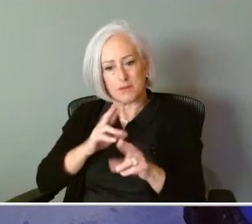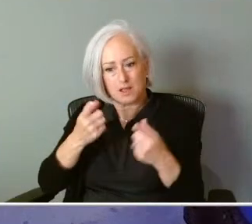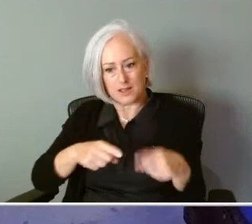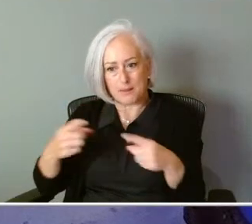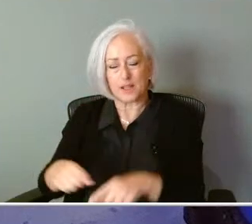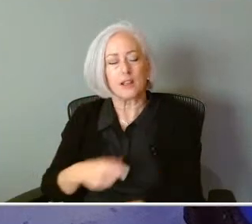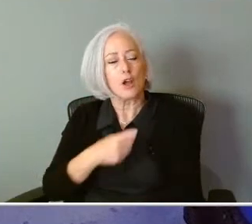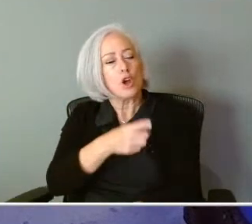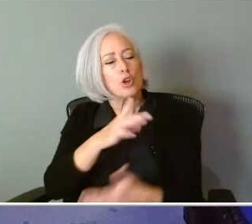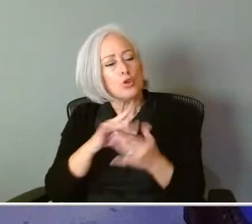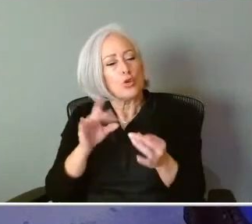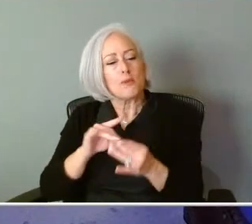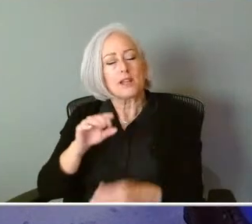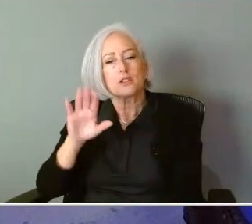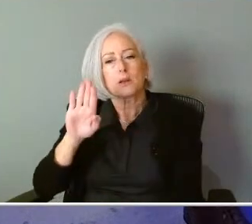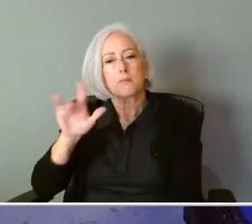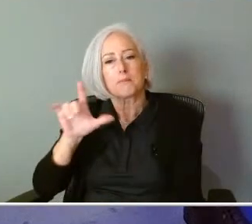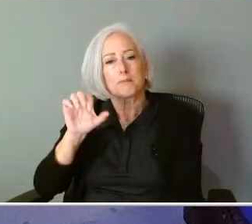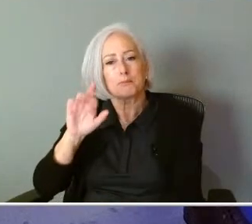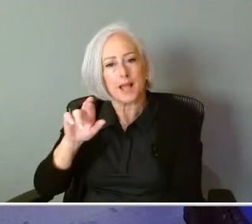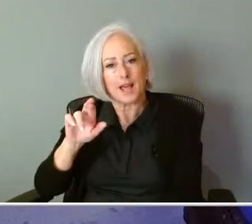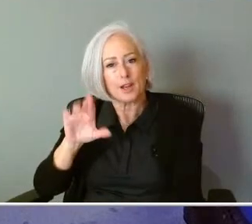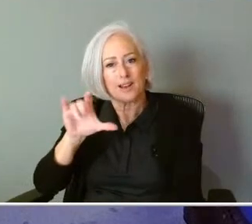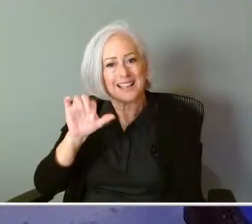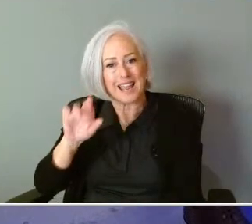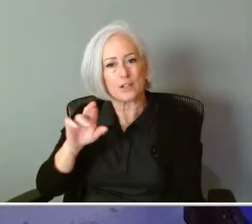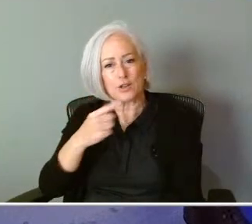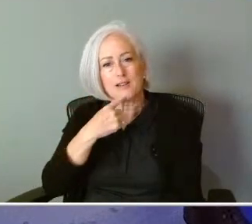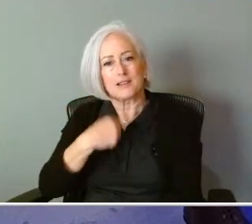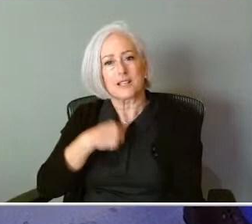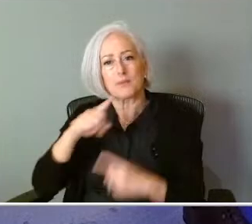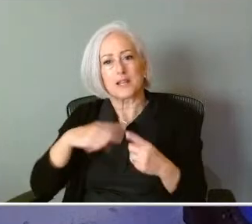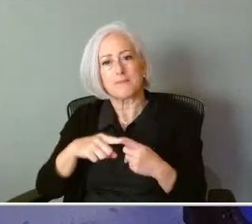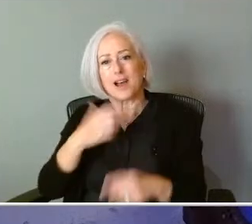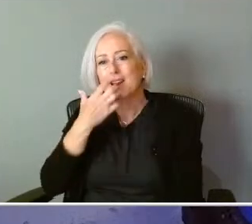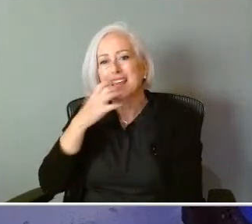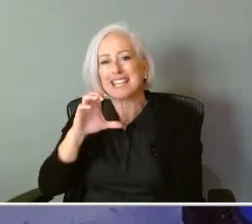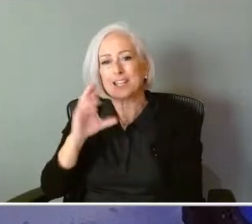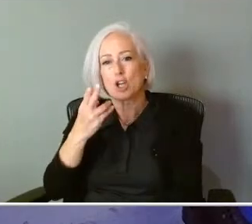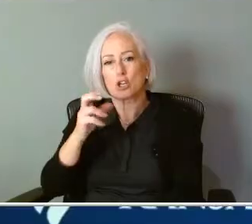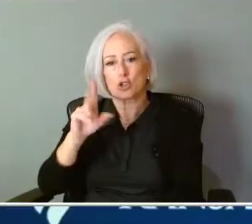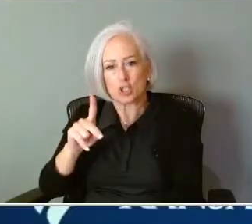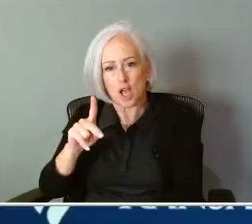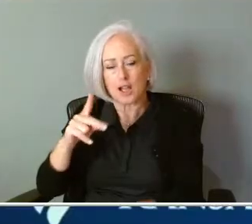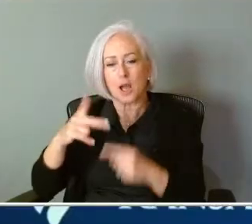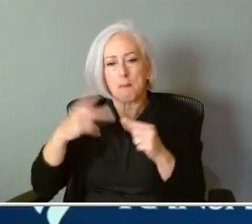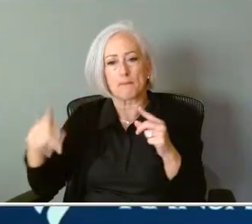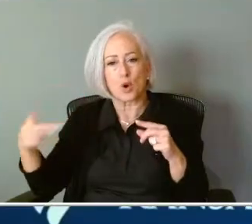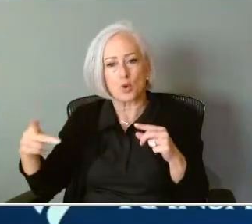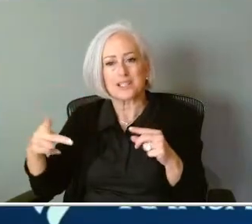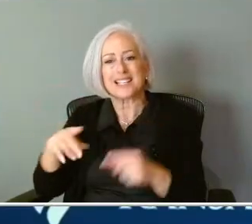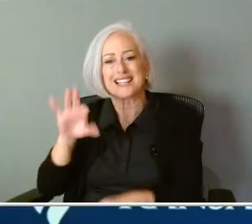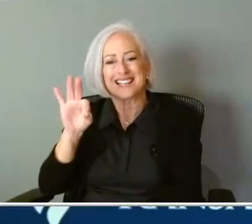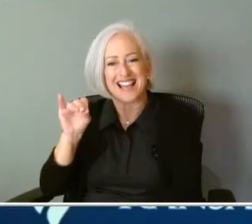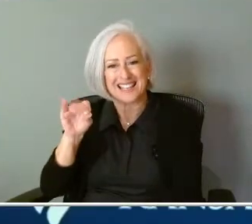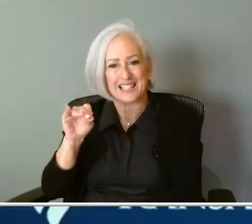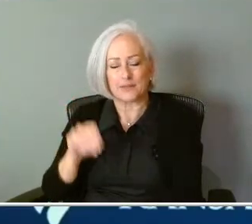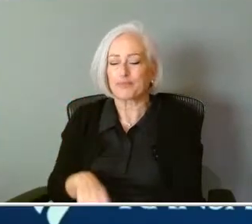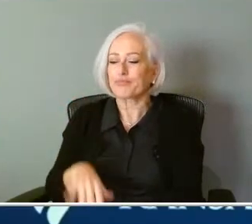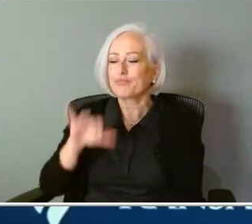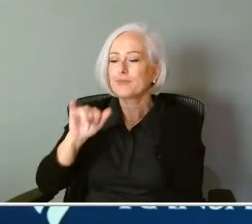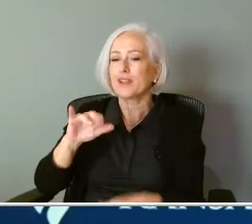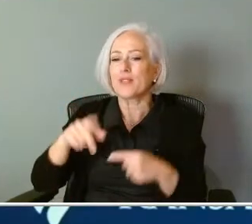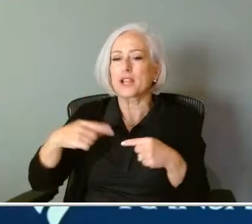Tell me about the heat shock protein 90. What's that? Yeah, so heat shock protein 90 is a protein within cells that